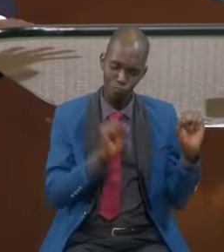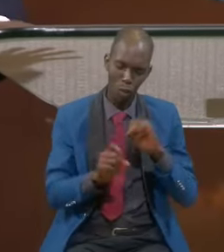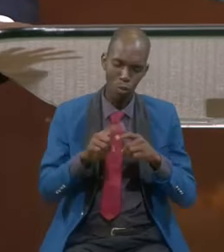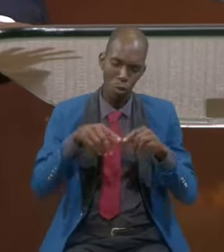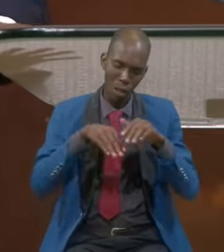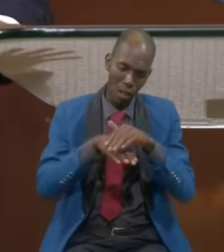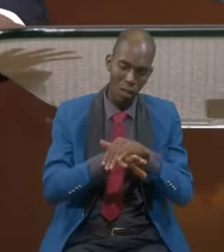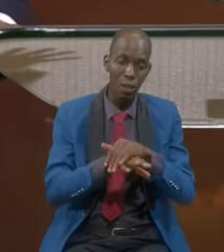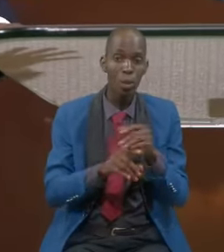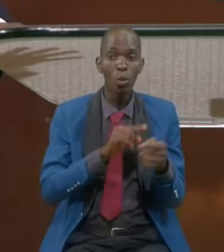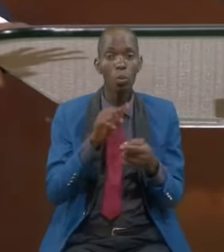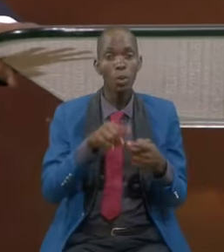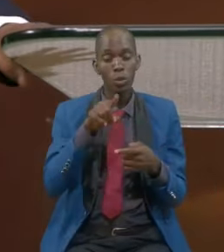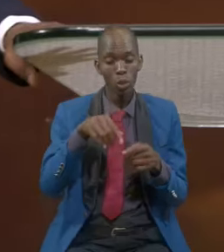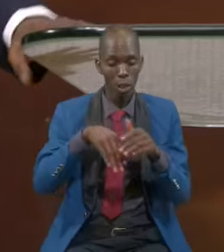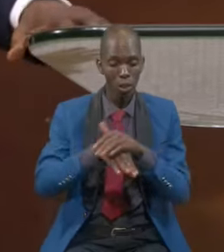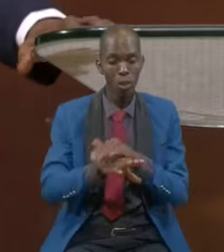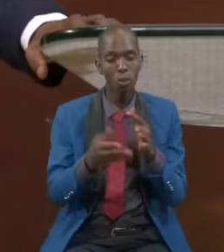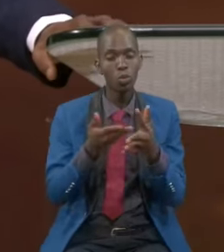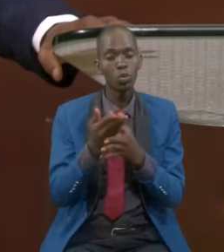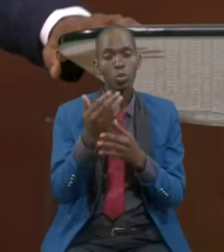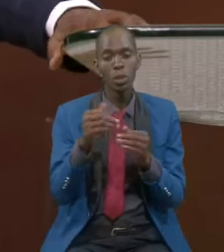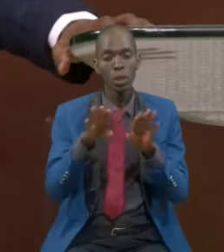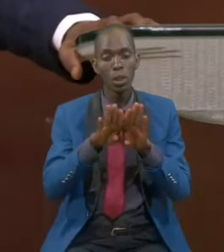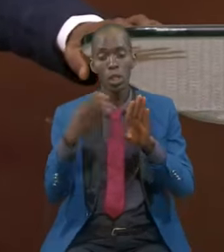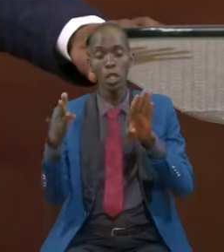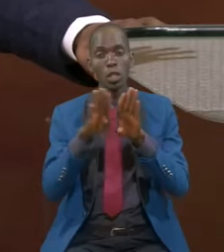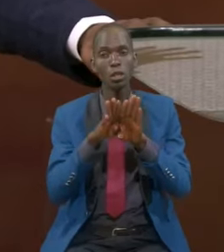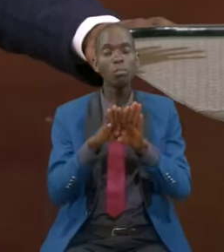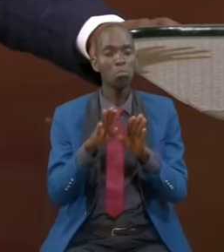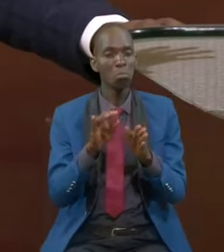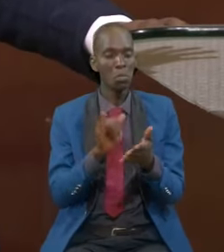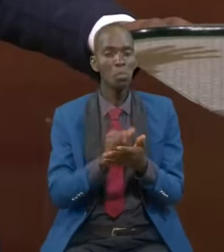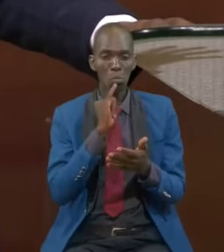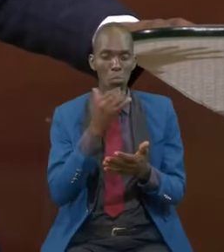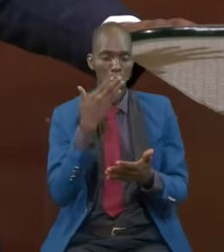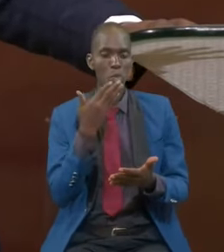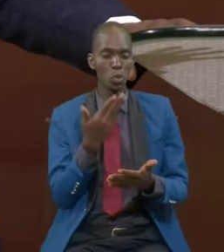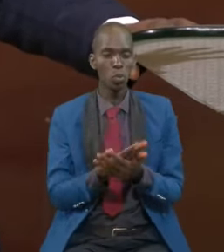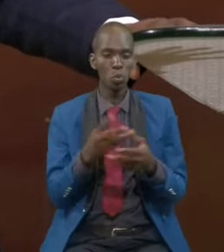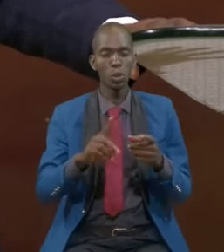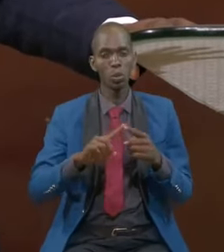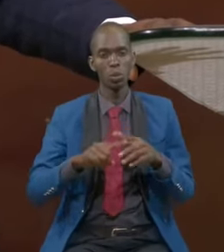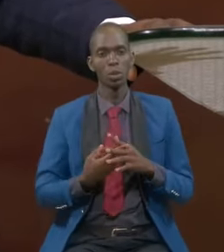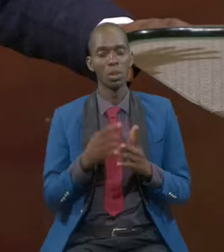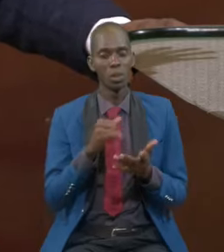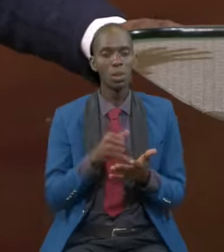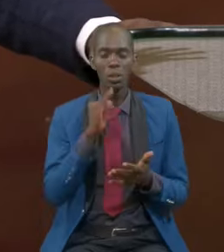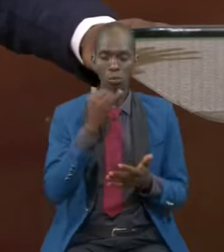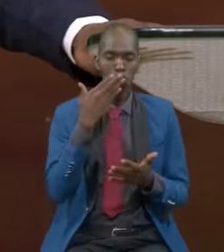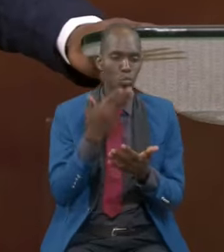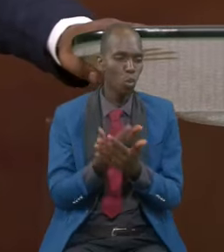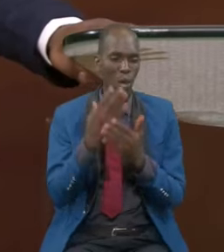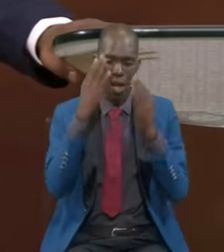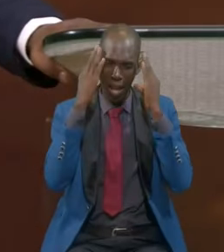you enter through a door, it's a definite step. It's a definite experience. You